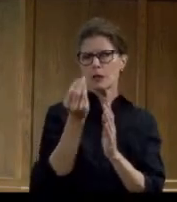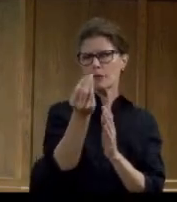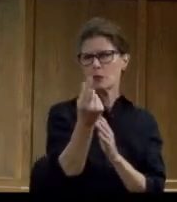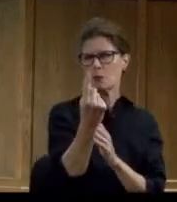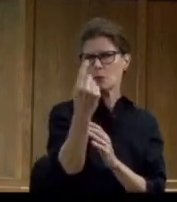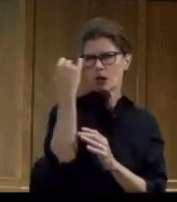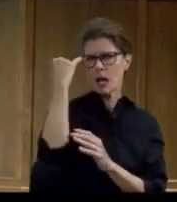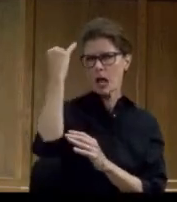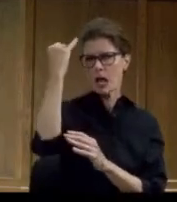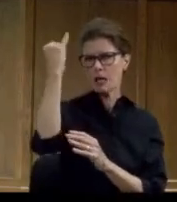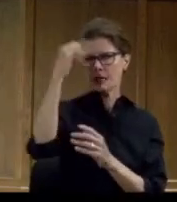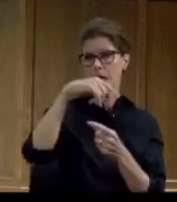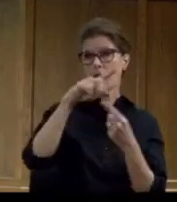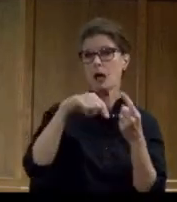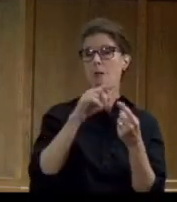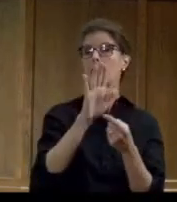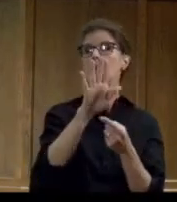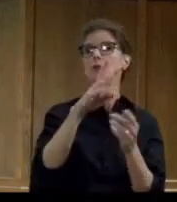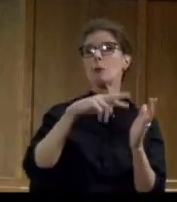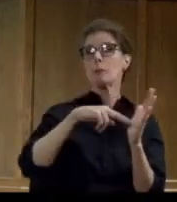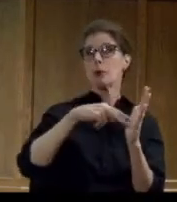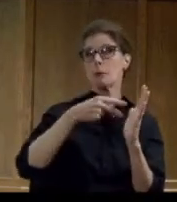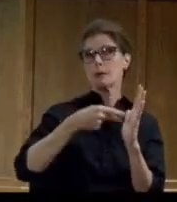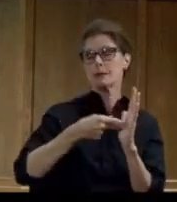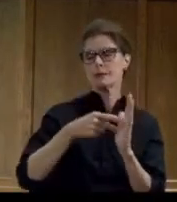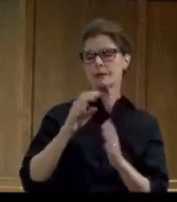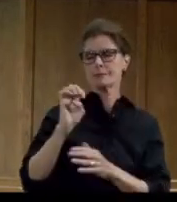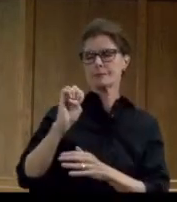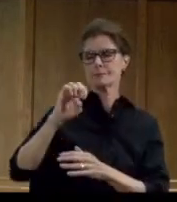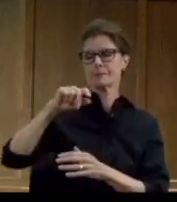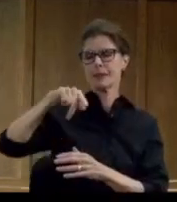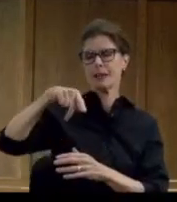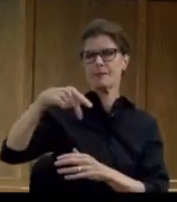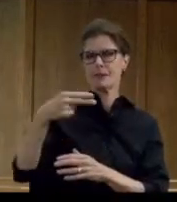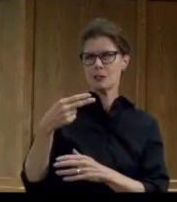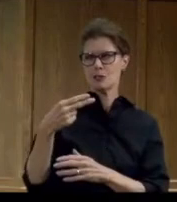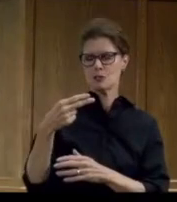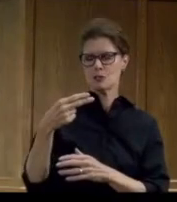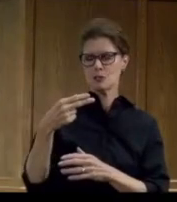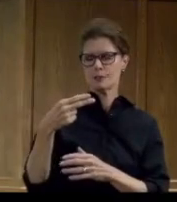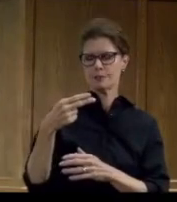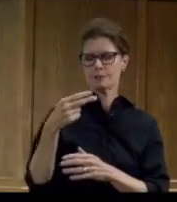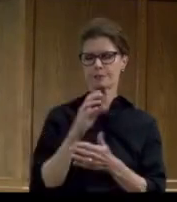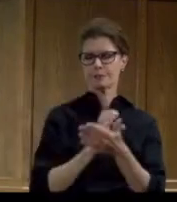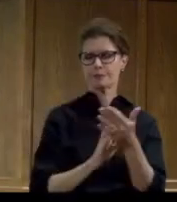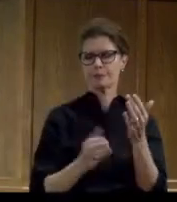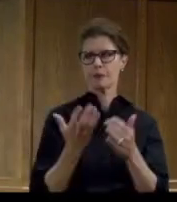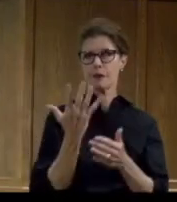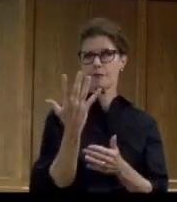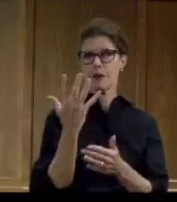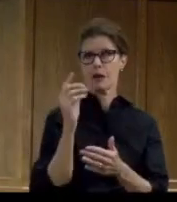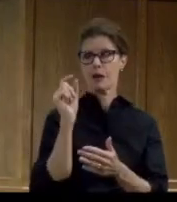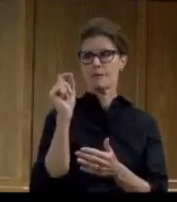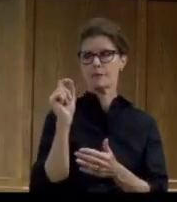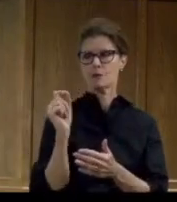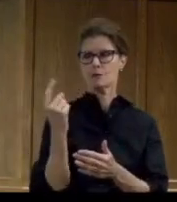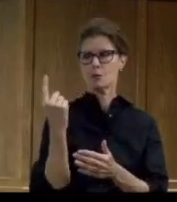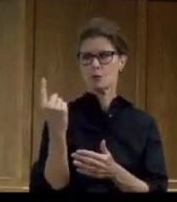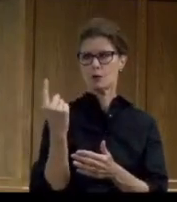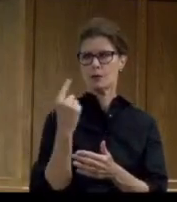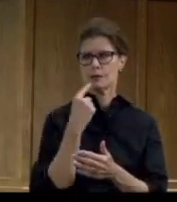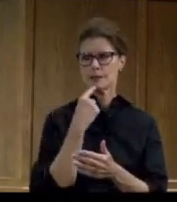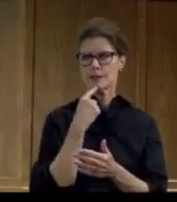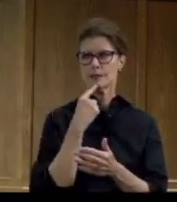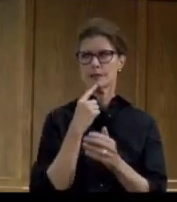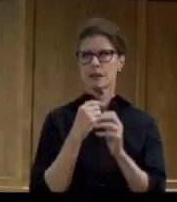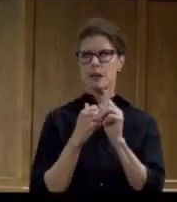week. Ephesians 5:1 says this, follow God's example.